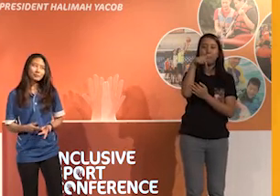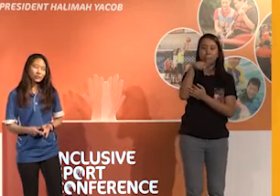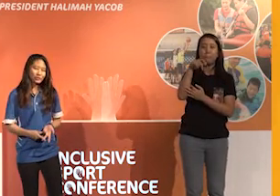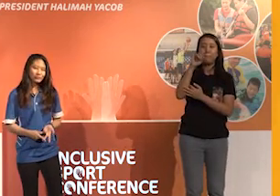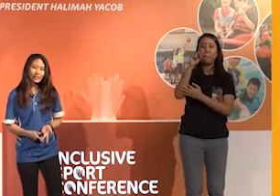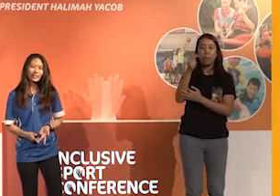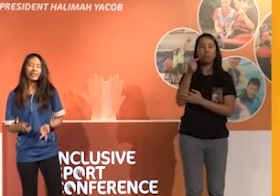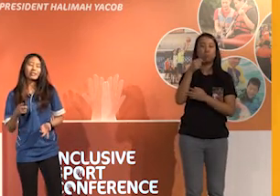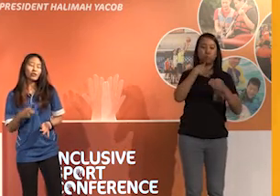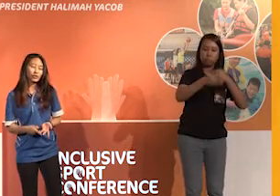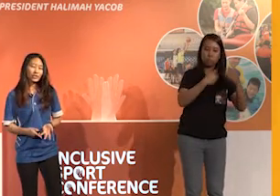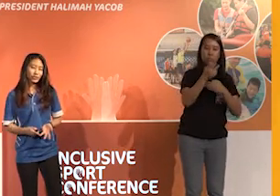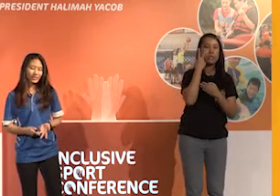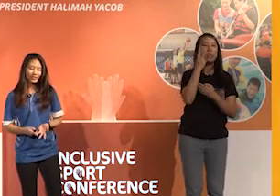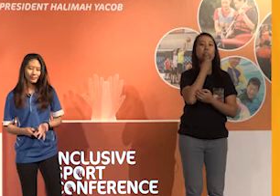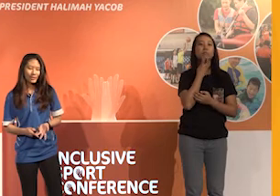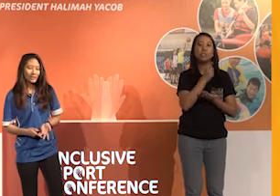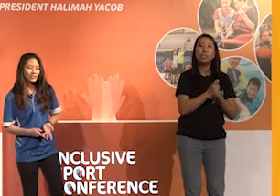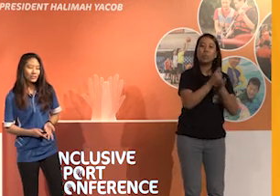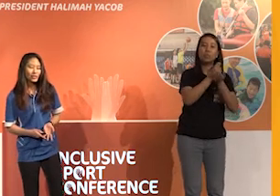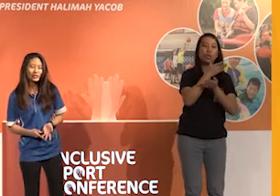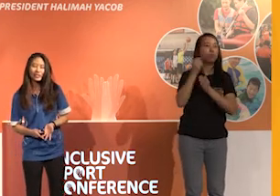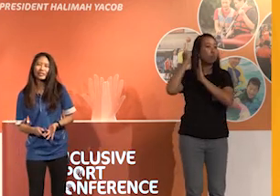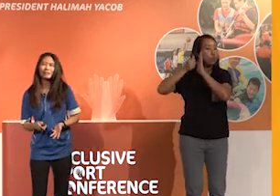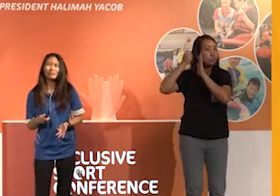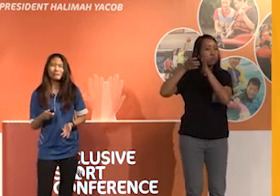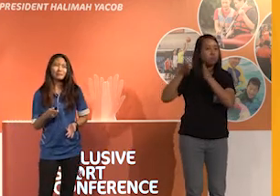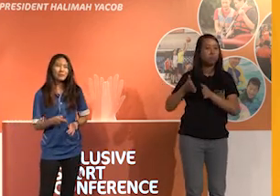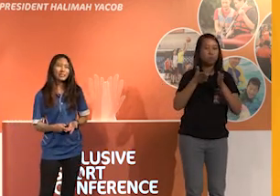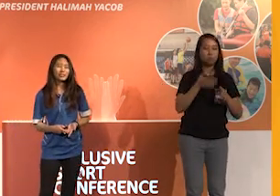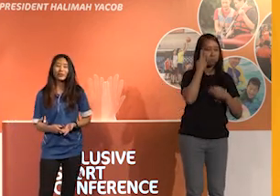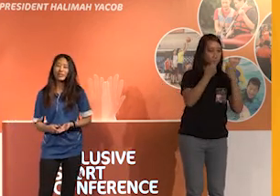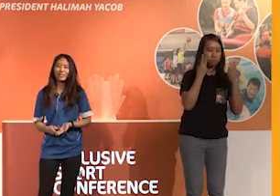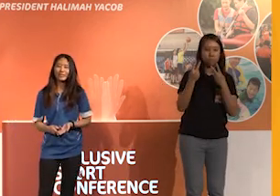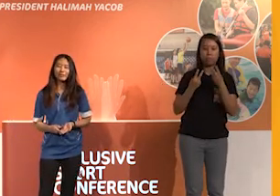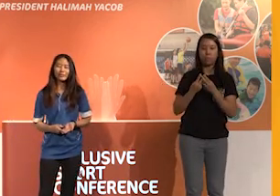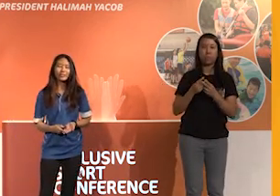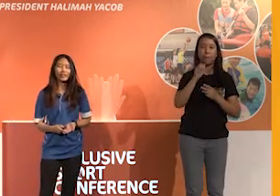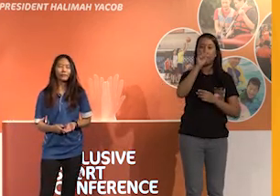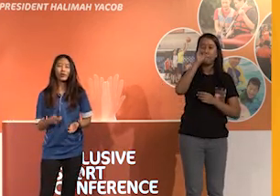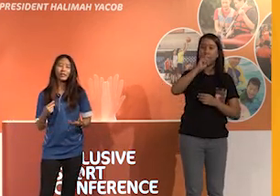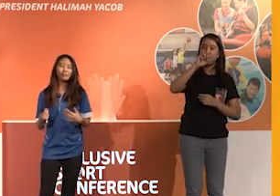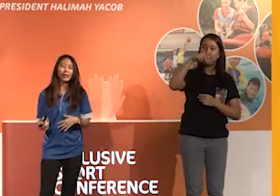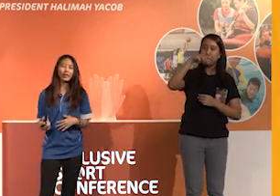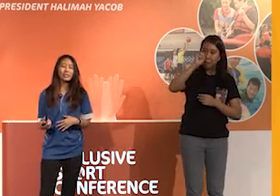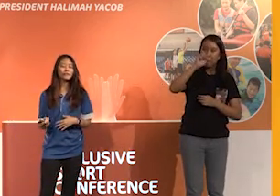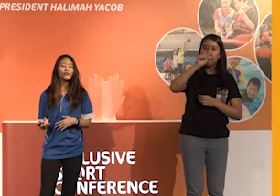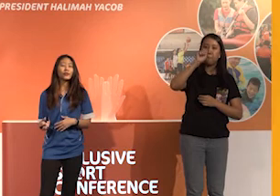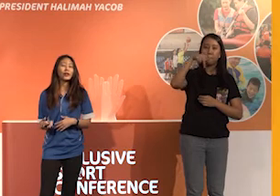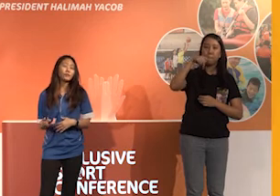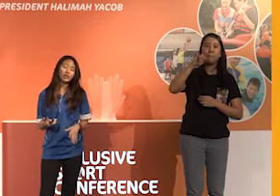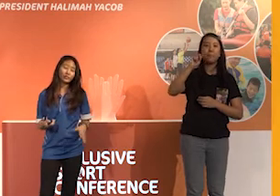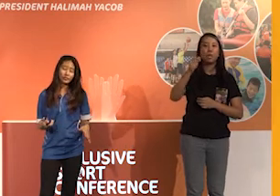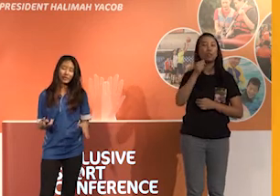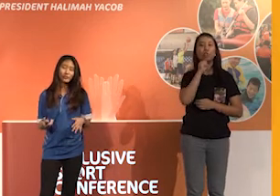seeing a speech therapist and an audiologist. So actually, mapping is not very easy because like for cochlear implant, it's different